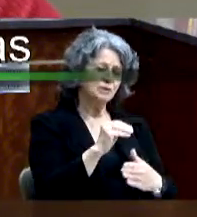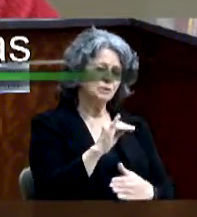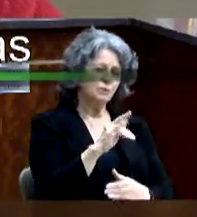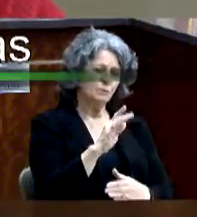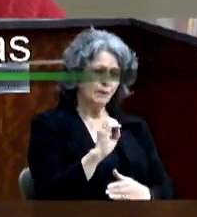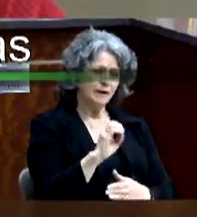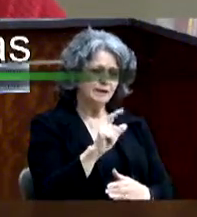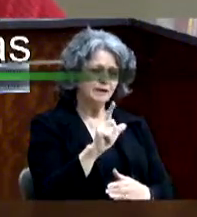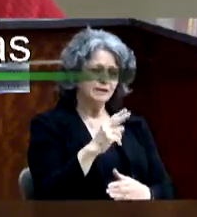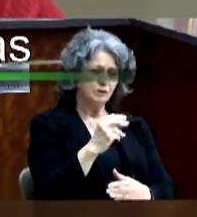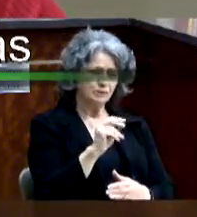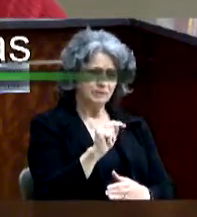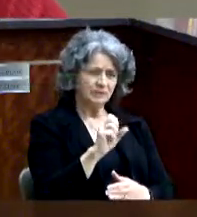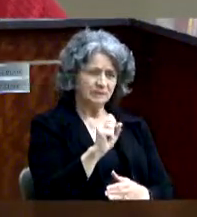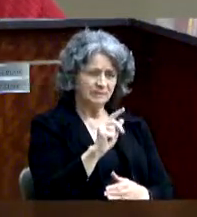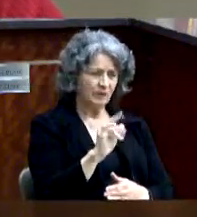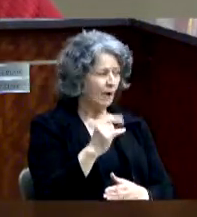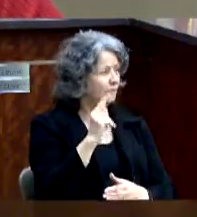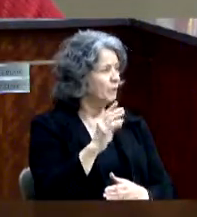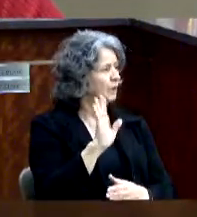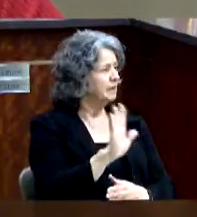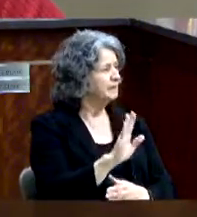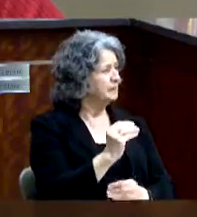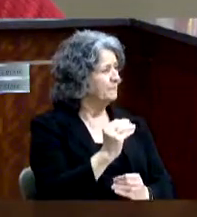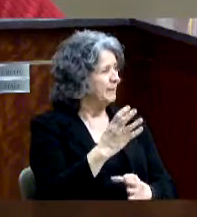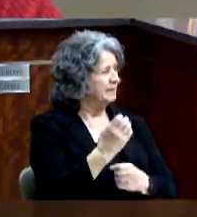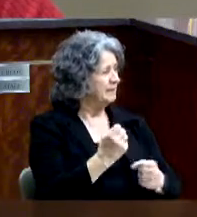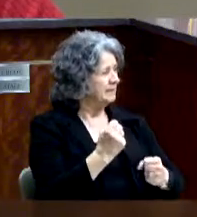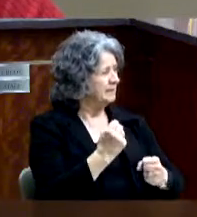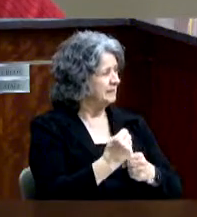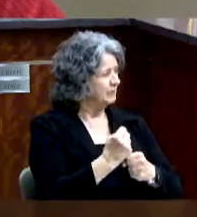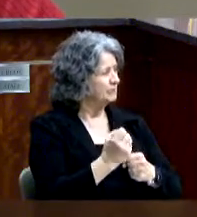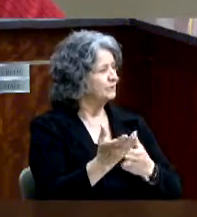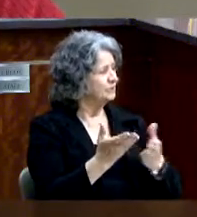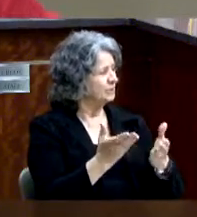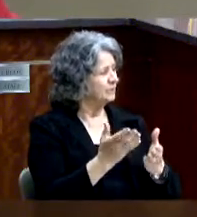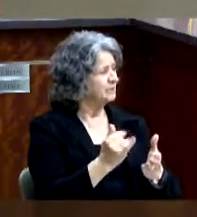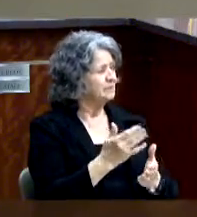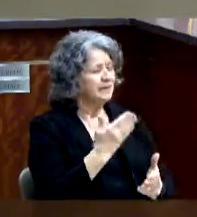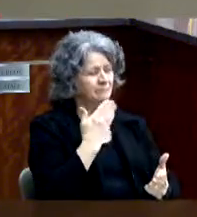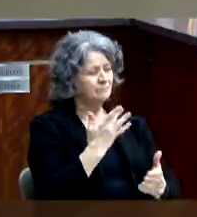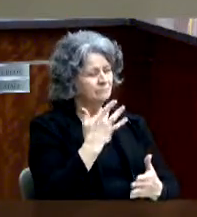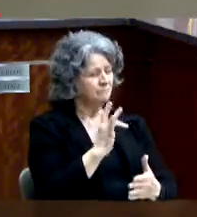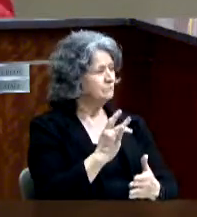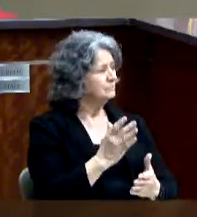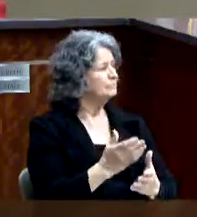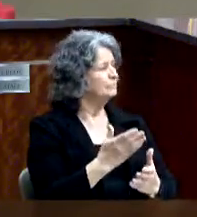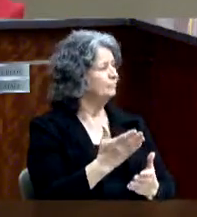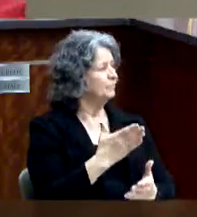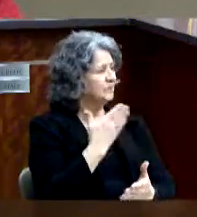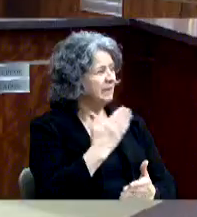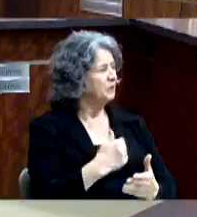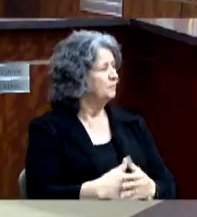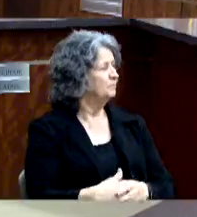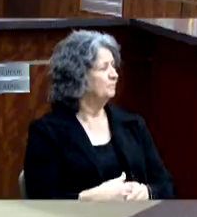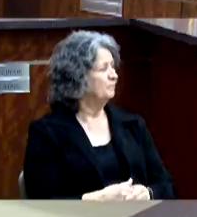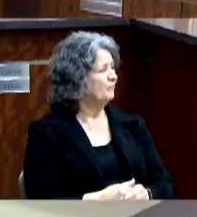Locksky for his many years of dedicated service, and I wish you well. Thank you.